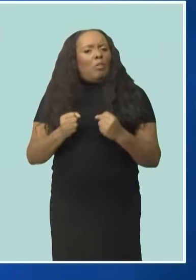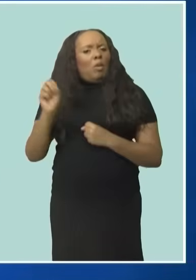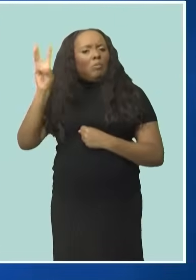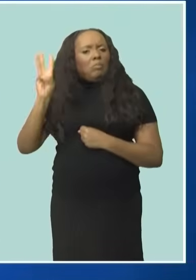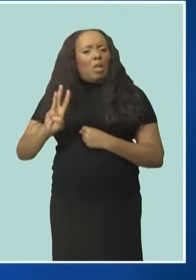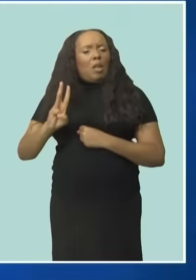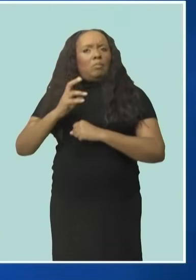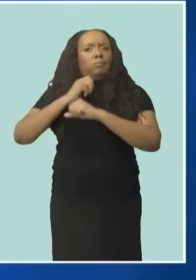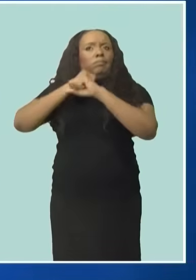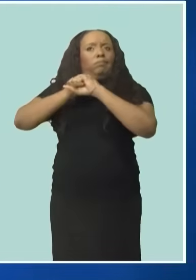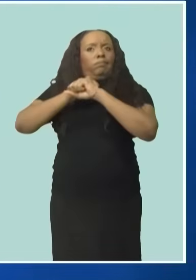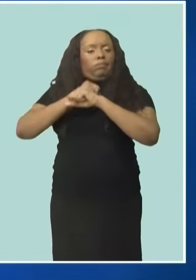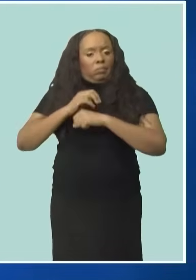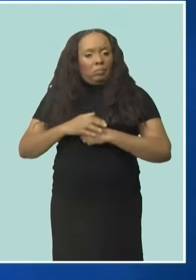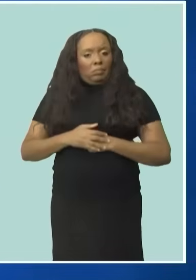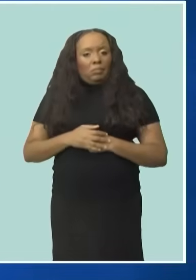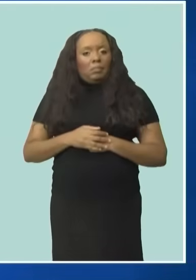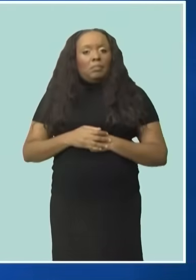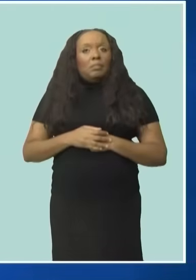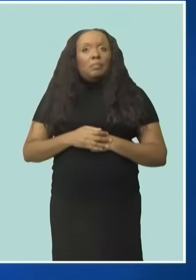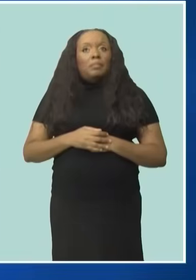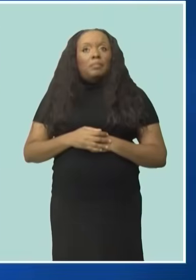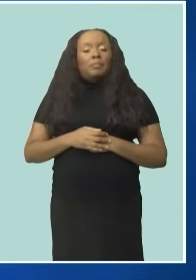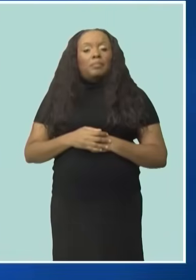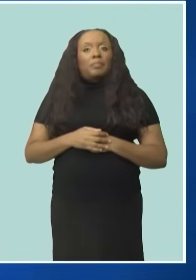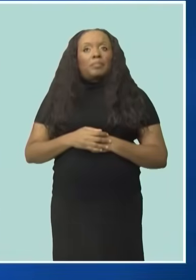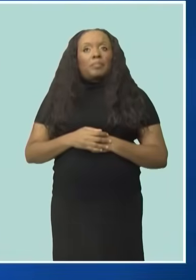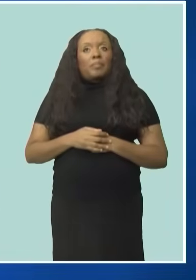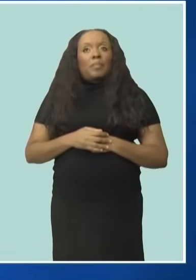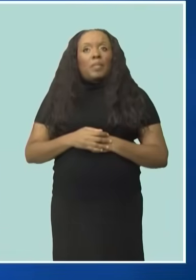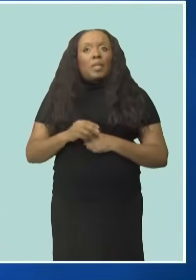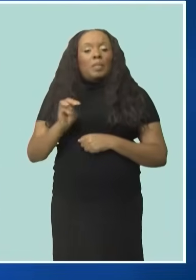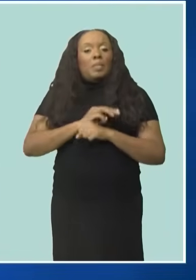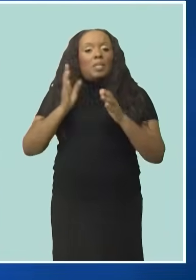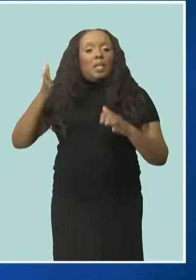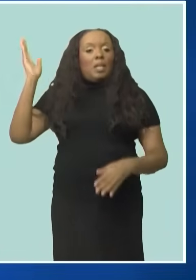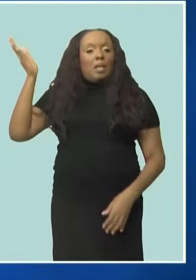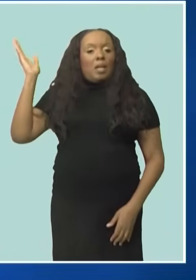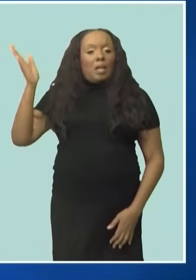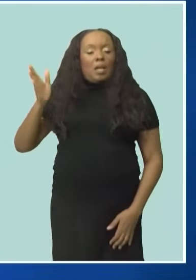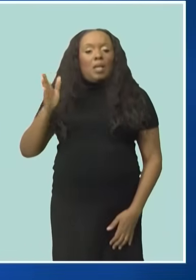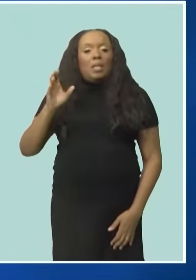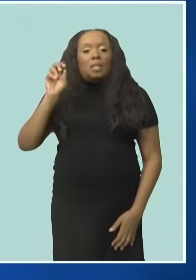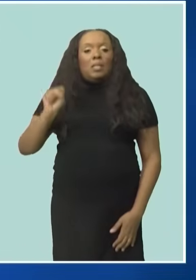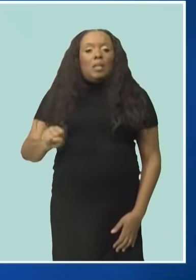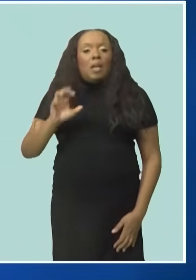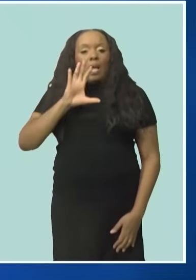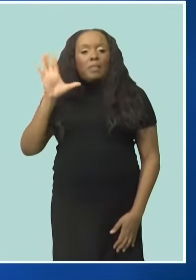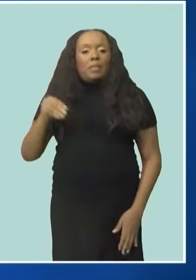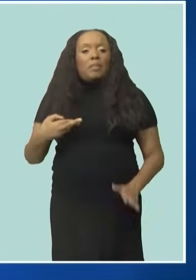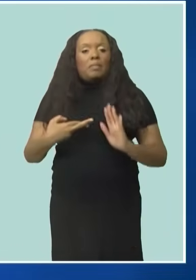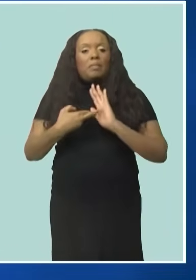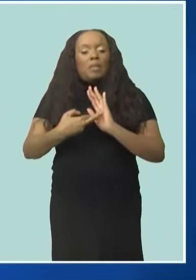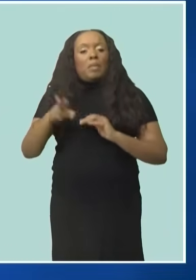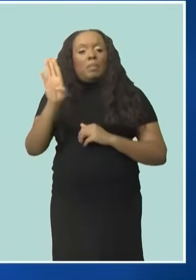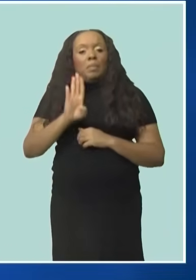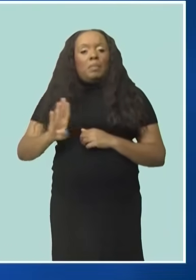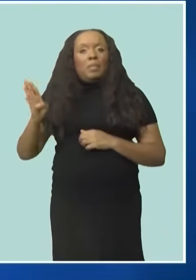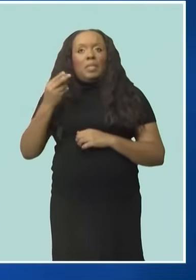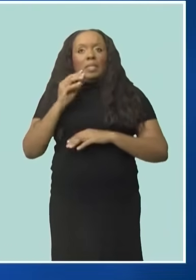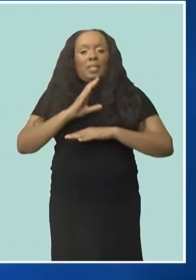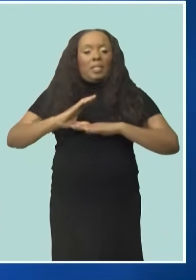was addressing the Global SME Conference in Johannesburg, South Africa, on behalf of Barbados and the